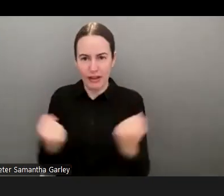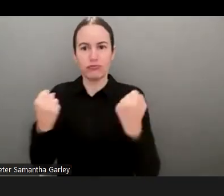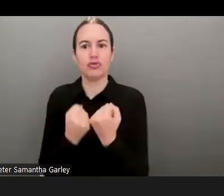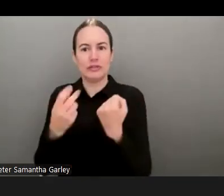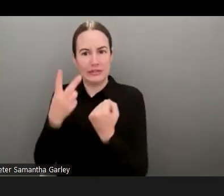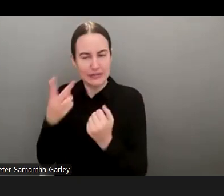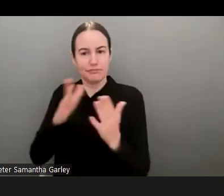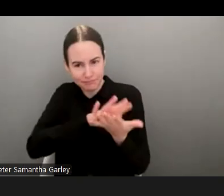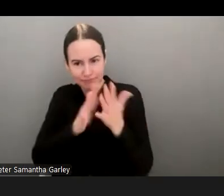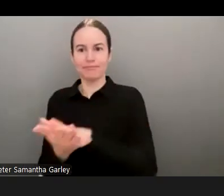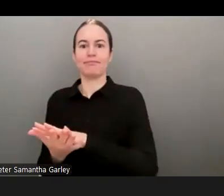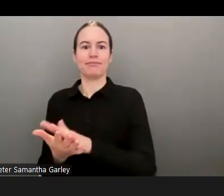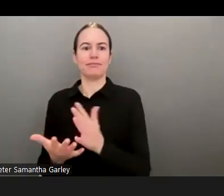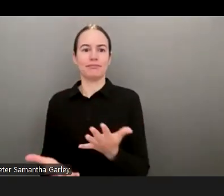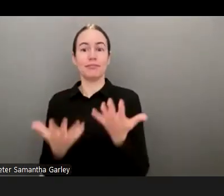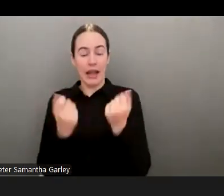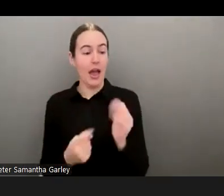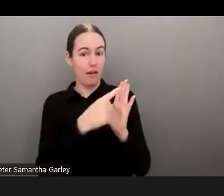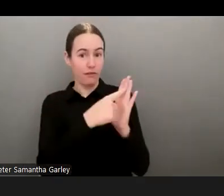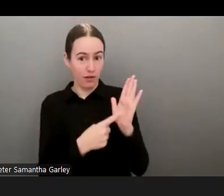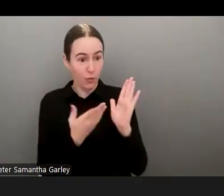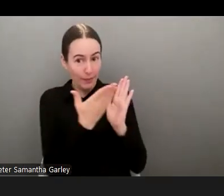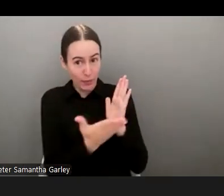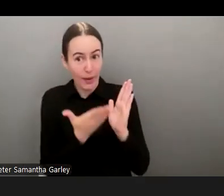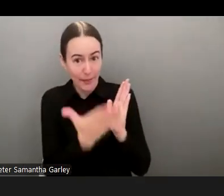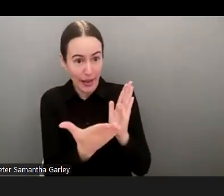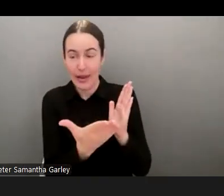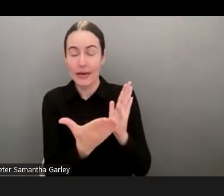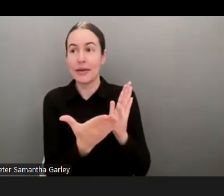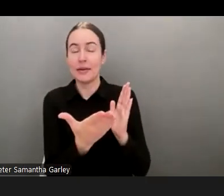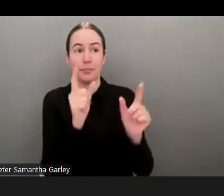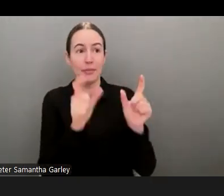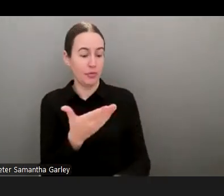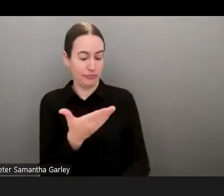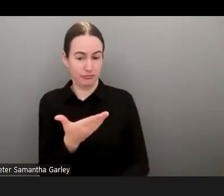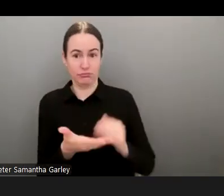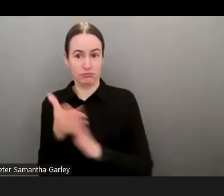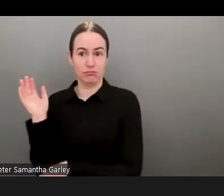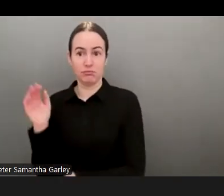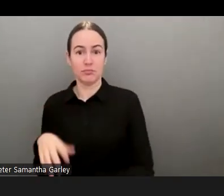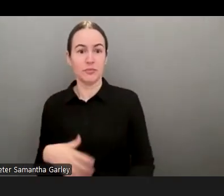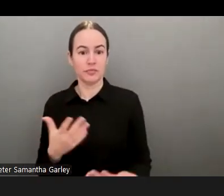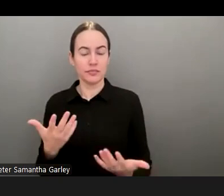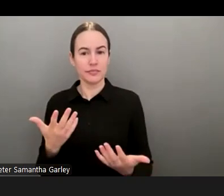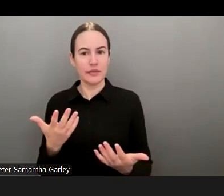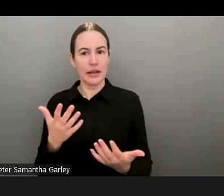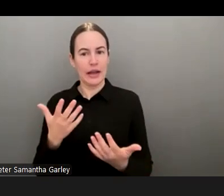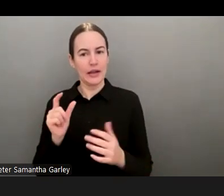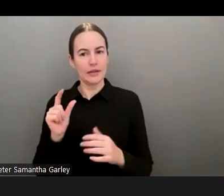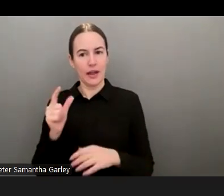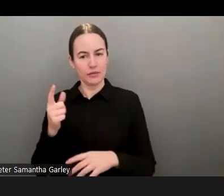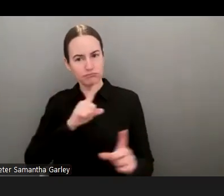have the desired effects, we can, of course, give orders. We can order the economic operator to fix things in a given